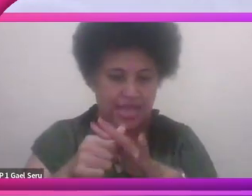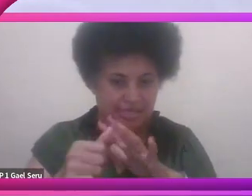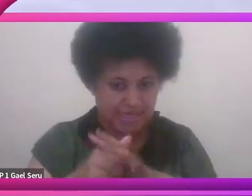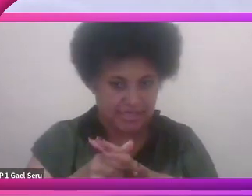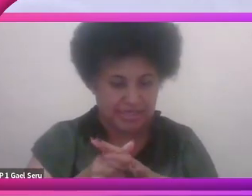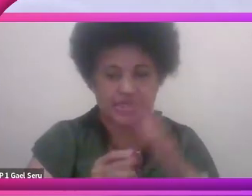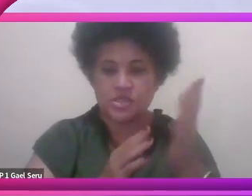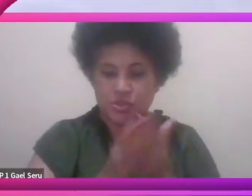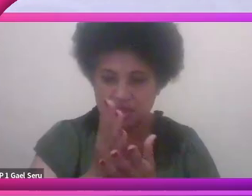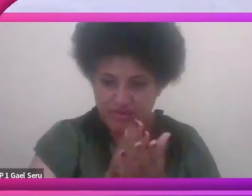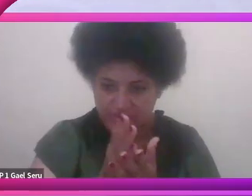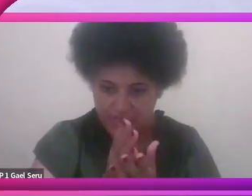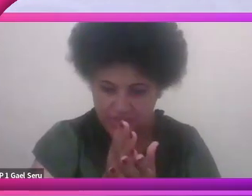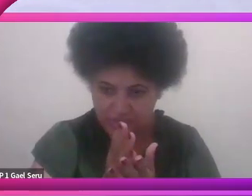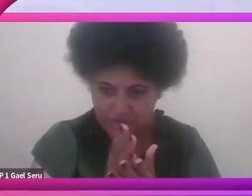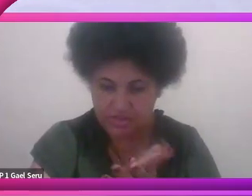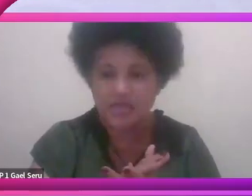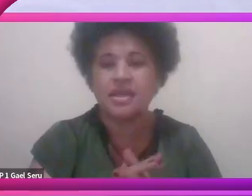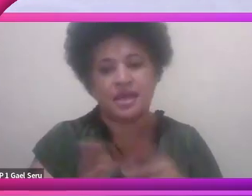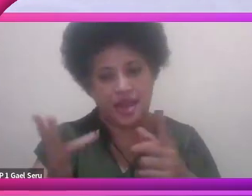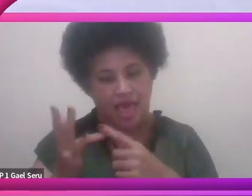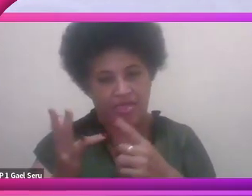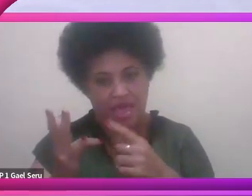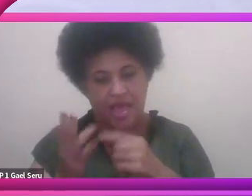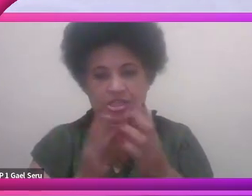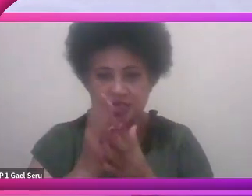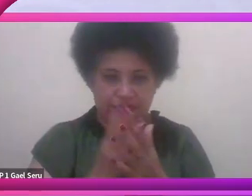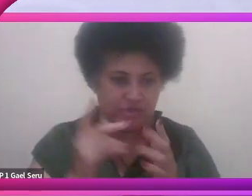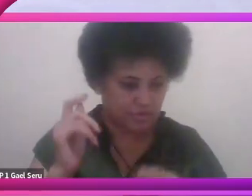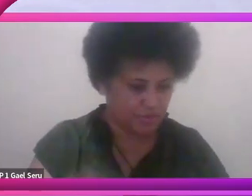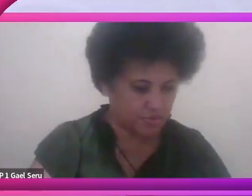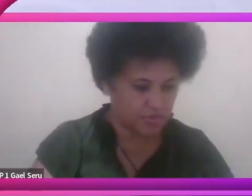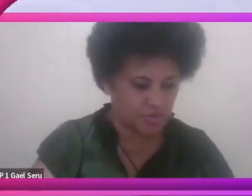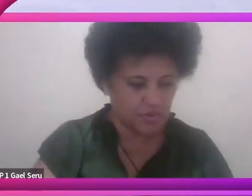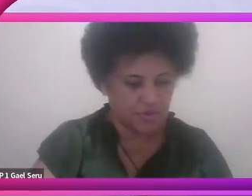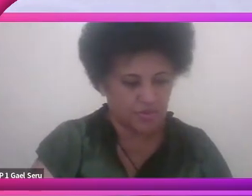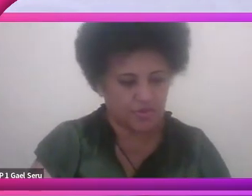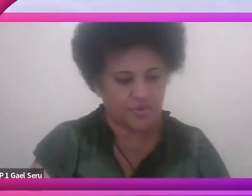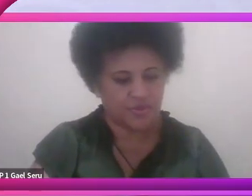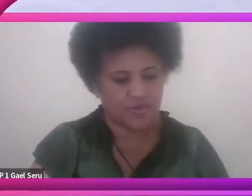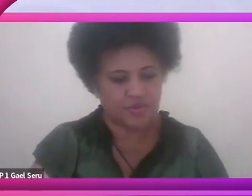from information and also other services as well. Next slide, please.